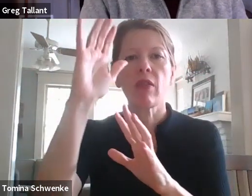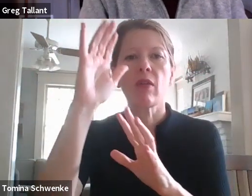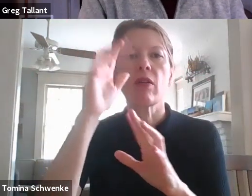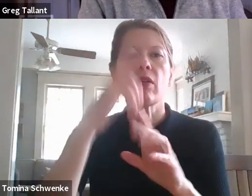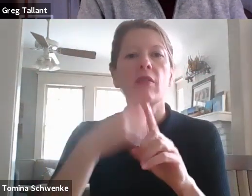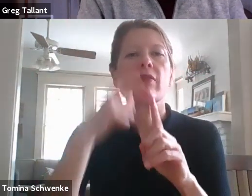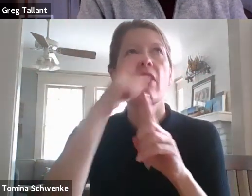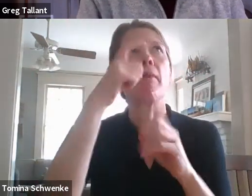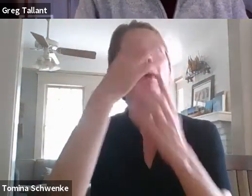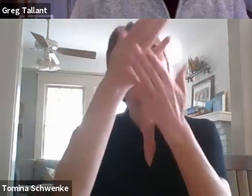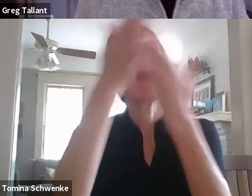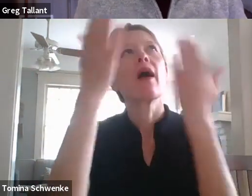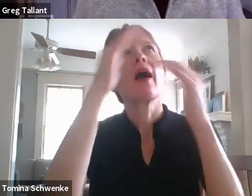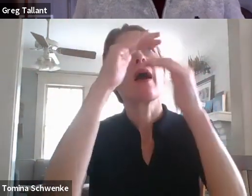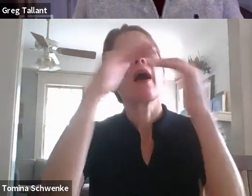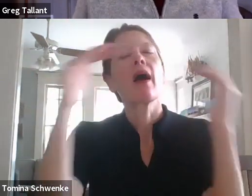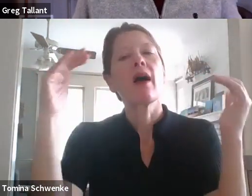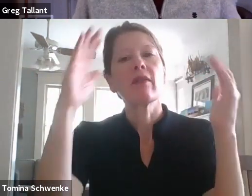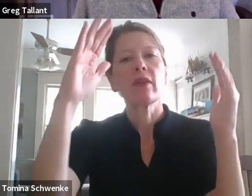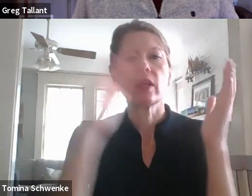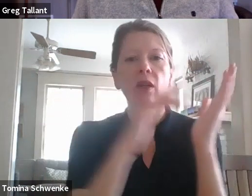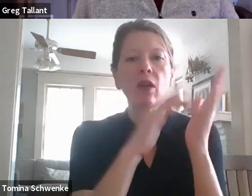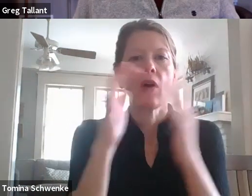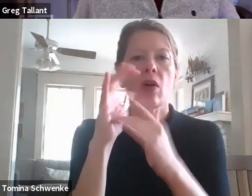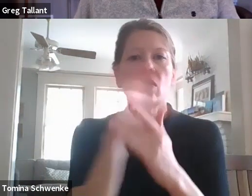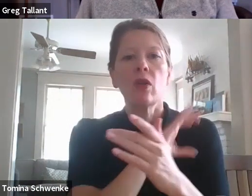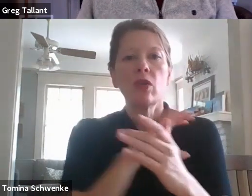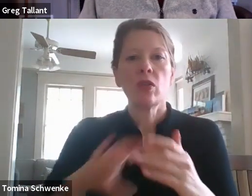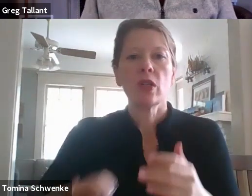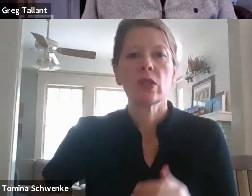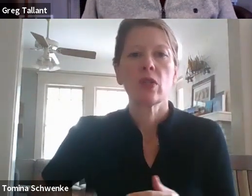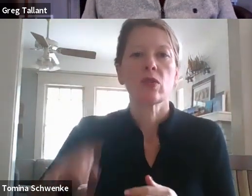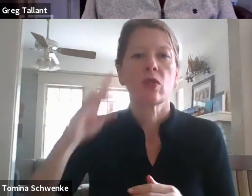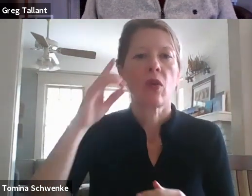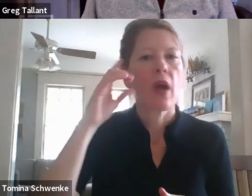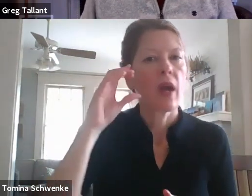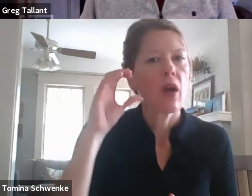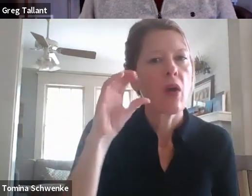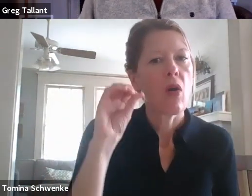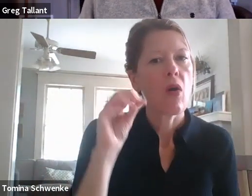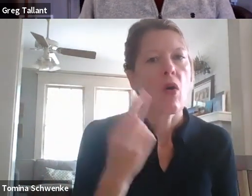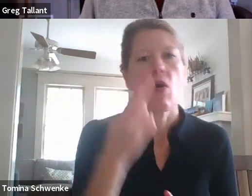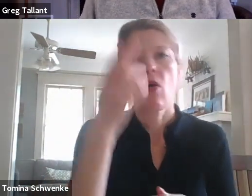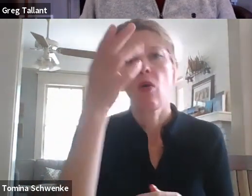heaven. O Jesus Christ, holy and